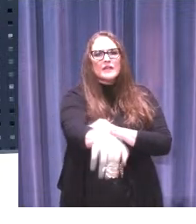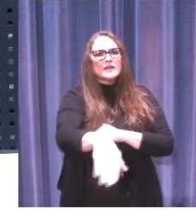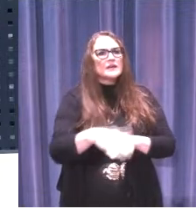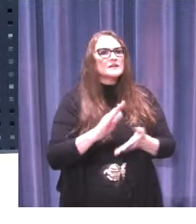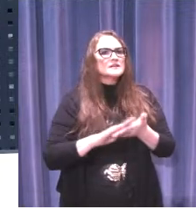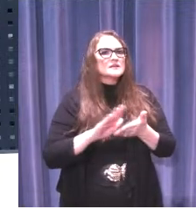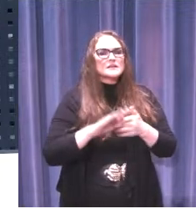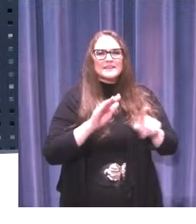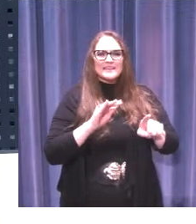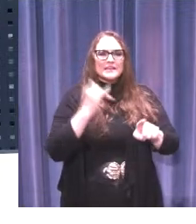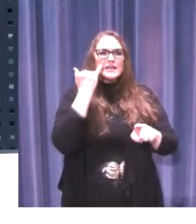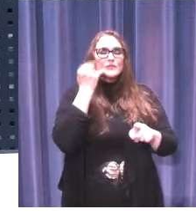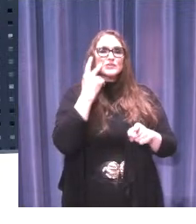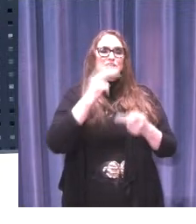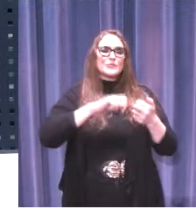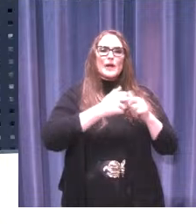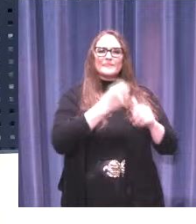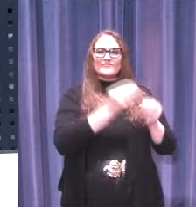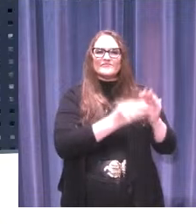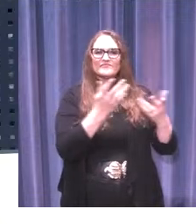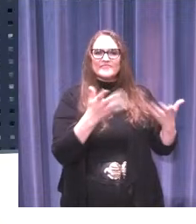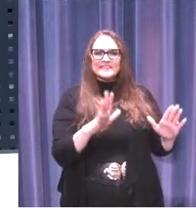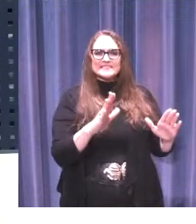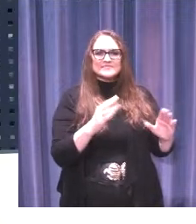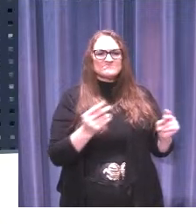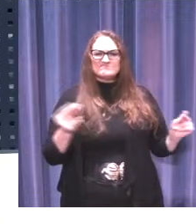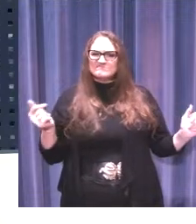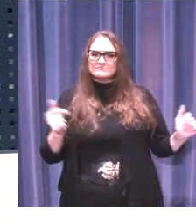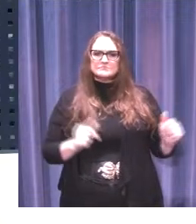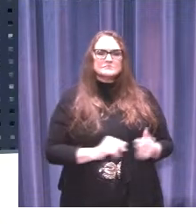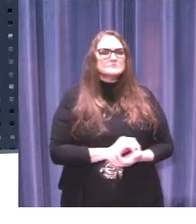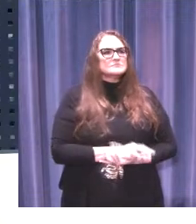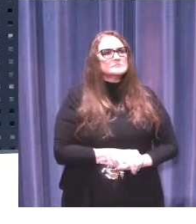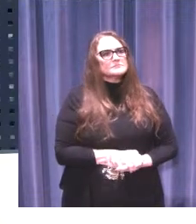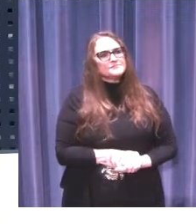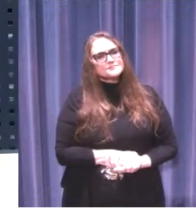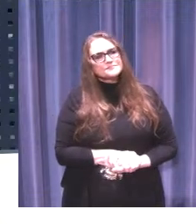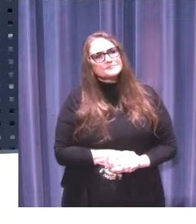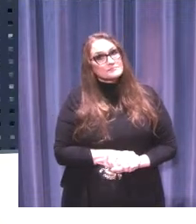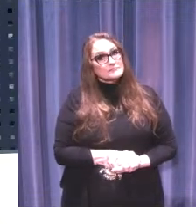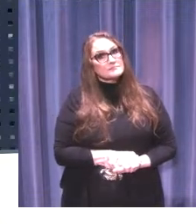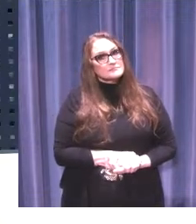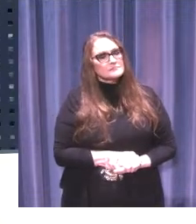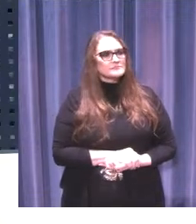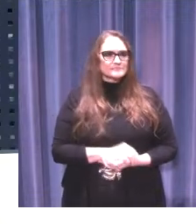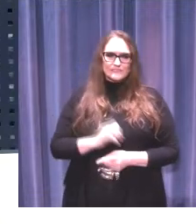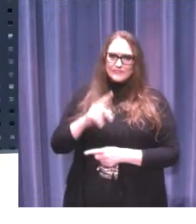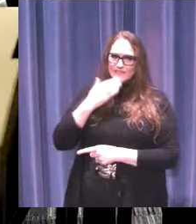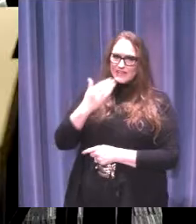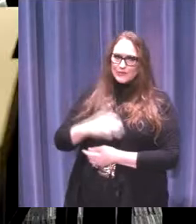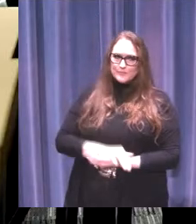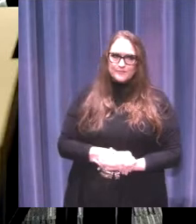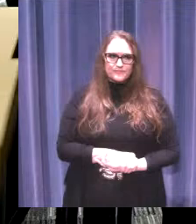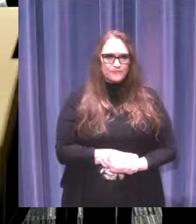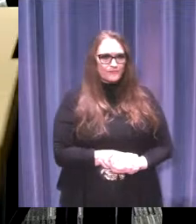And if you see a problem, you fix it sooner than later. Okay, thank you.